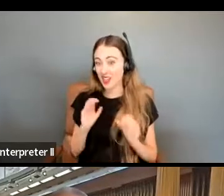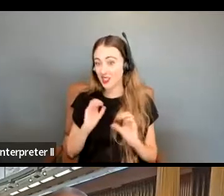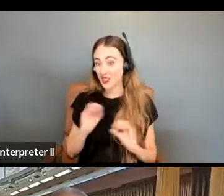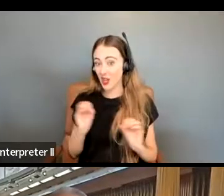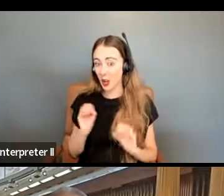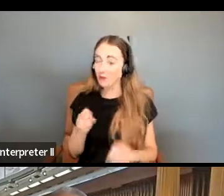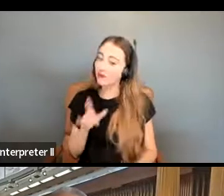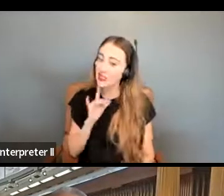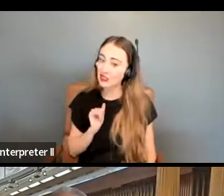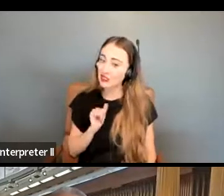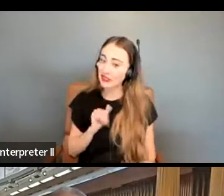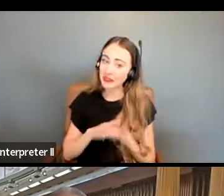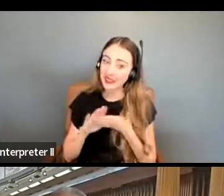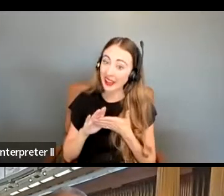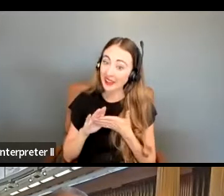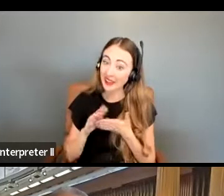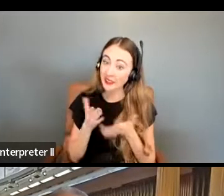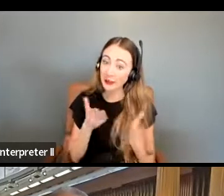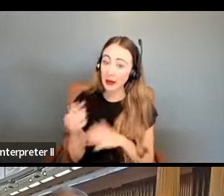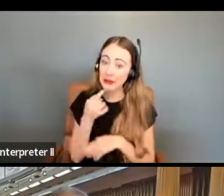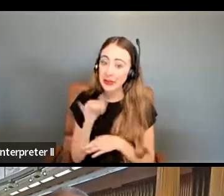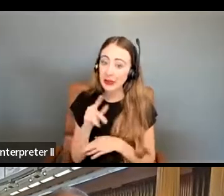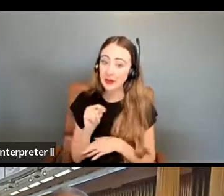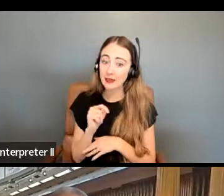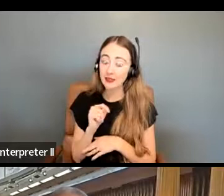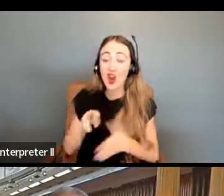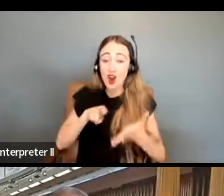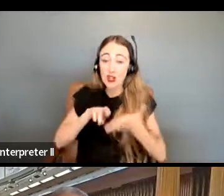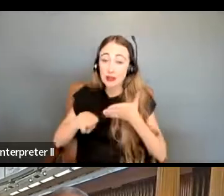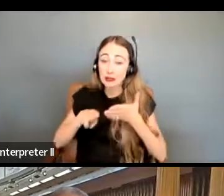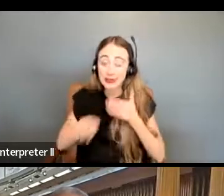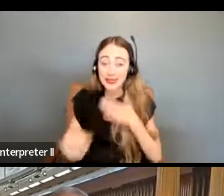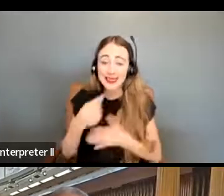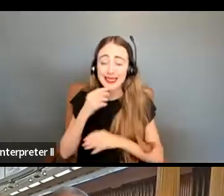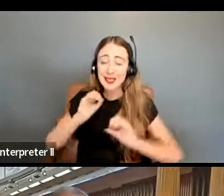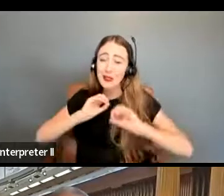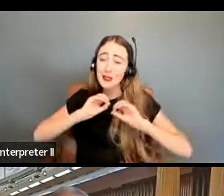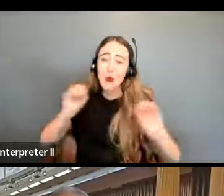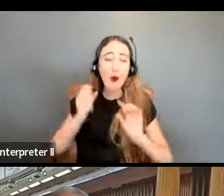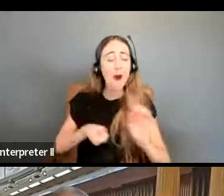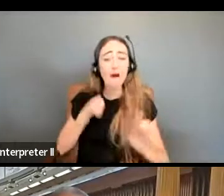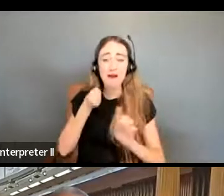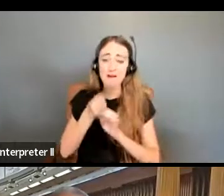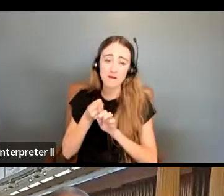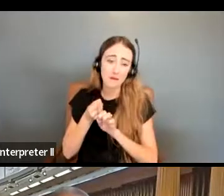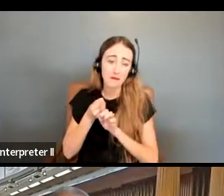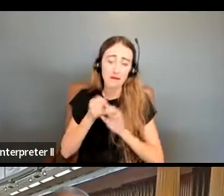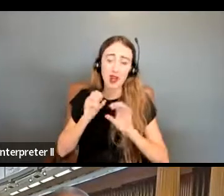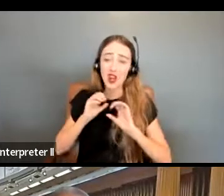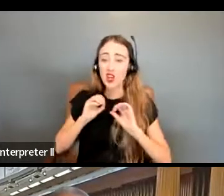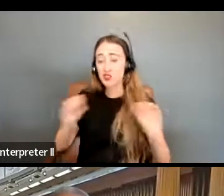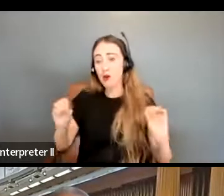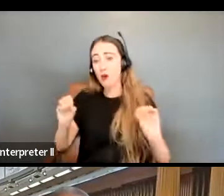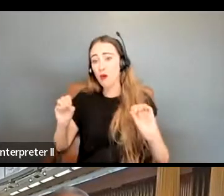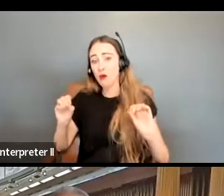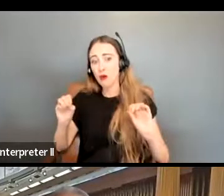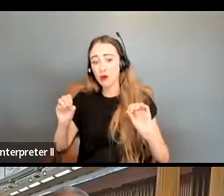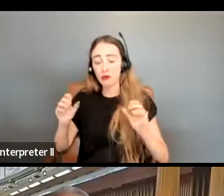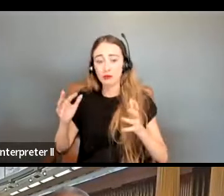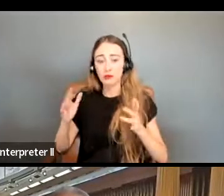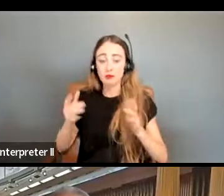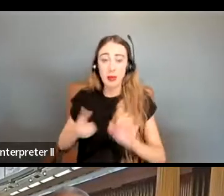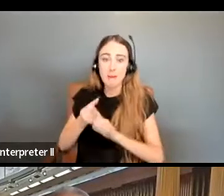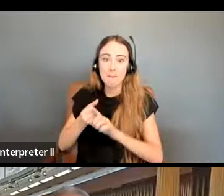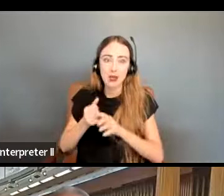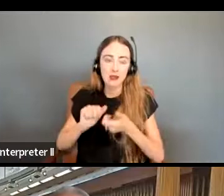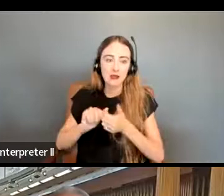being diplomatic and kind. The research is that sentencing has no effect and no deterrent effect. Yes, we need to